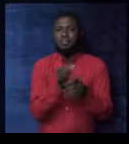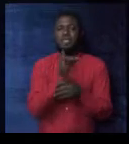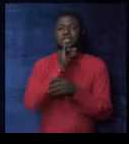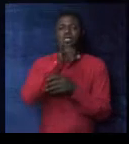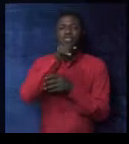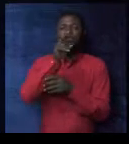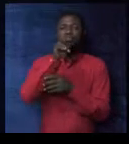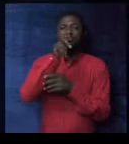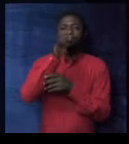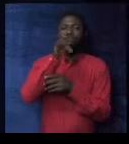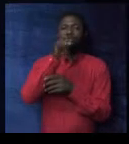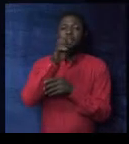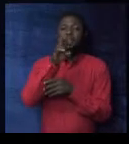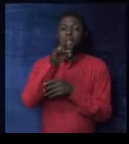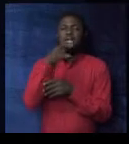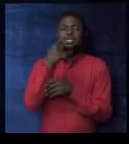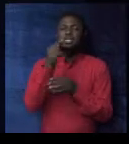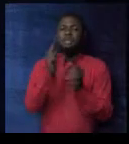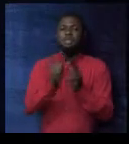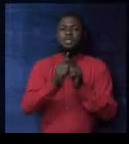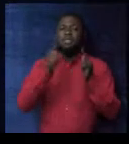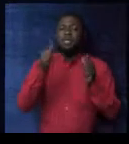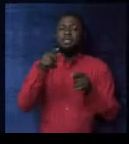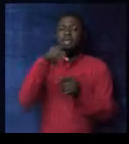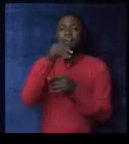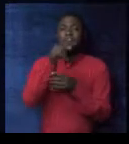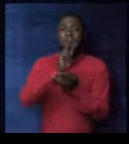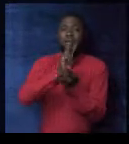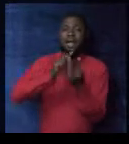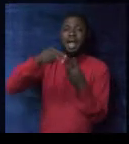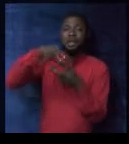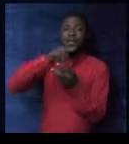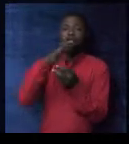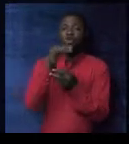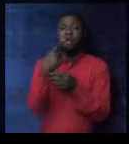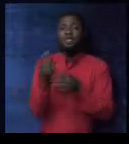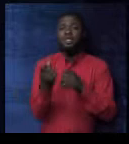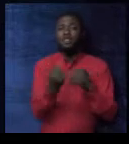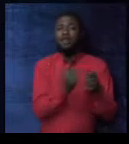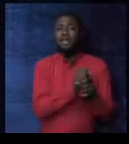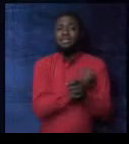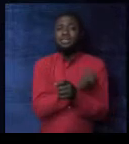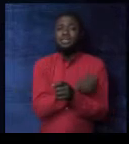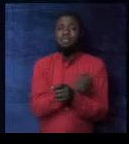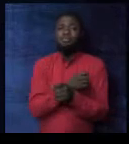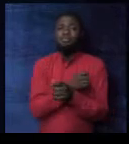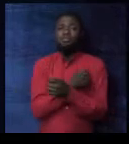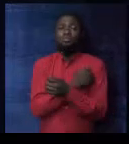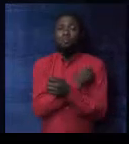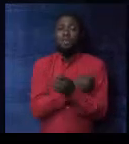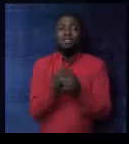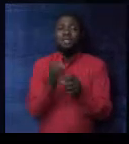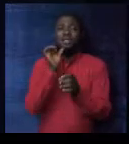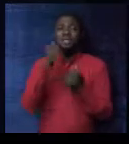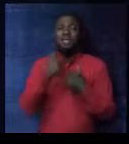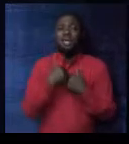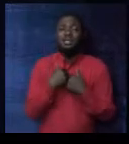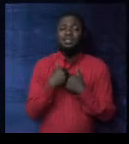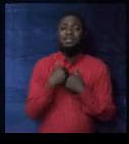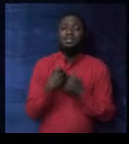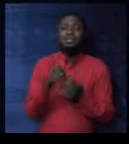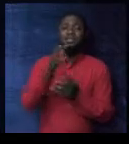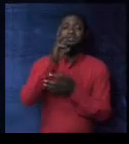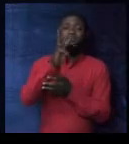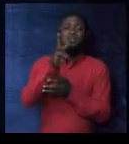system? It's Jupiter. It is the biggest planet of the solar system. And it has 67 moons